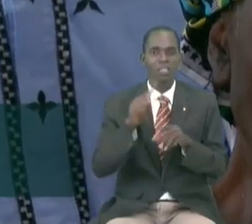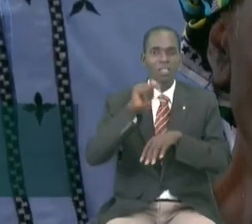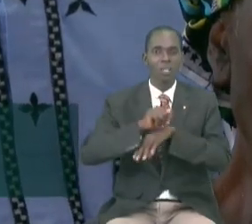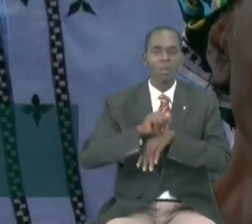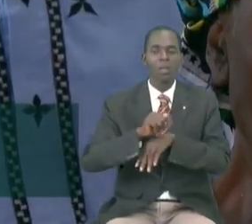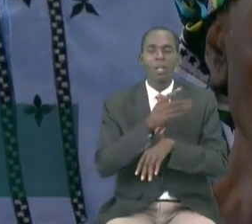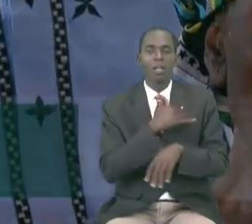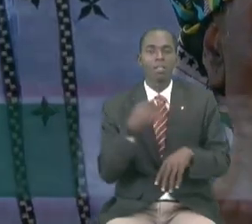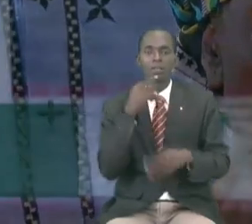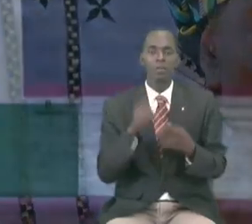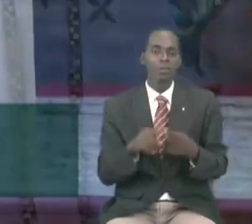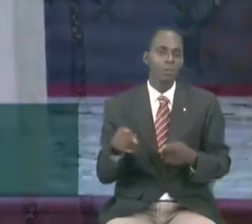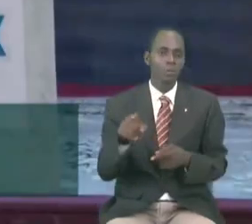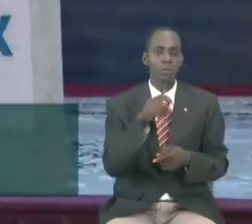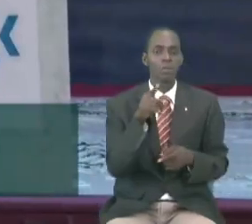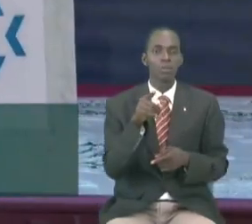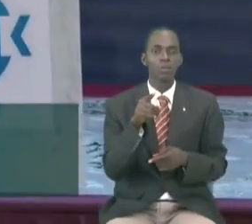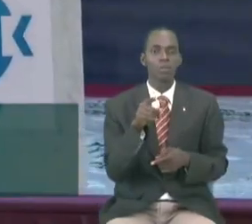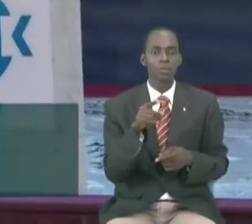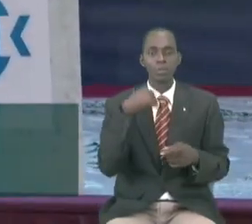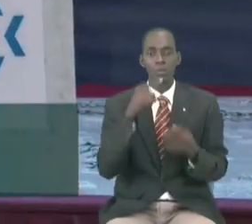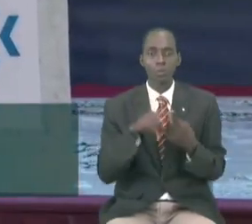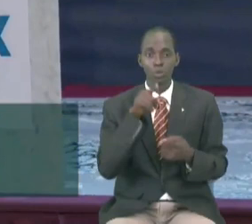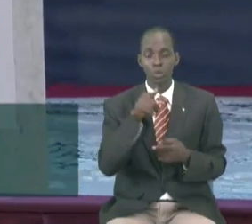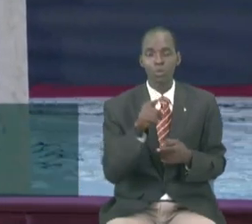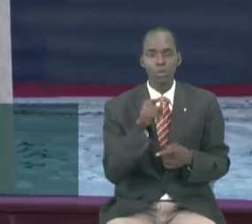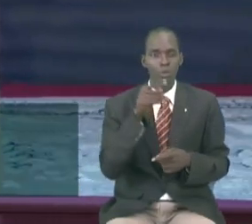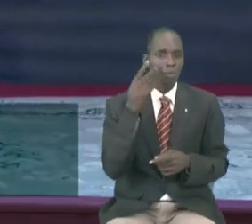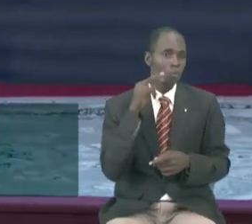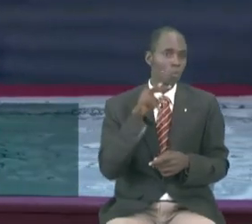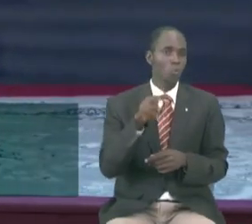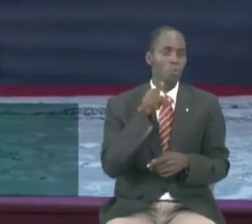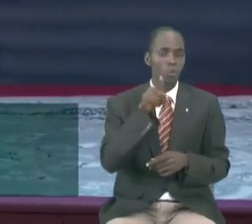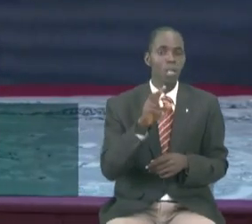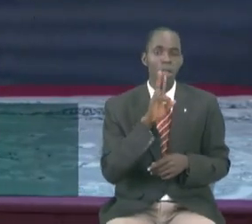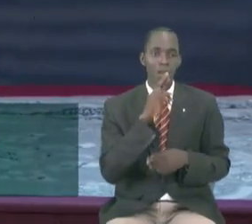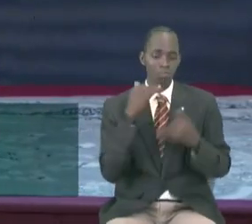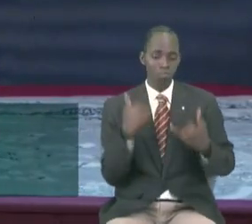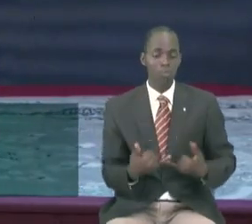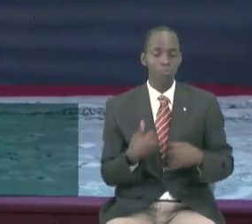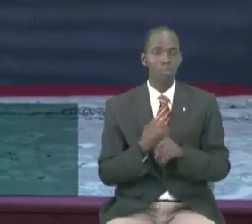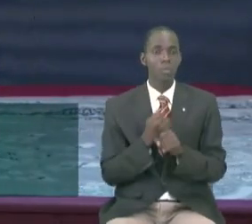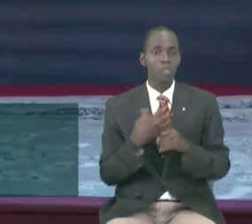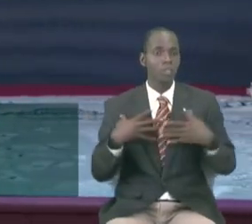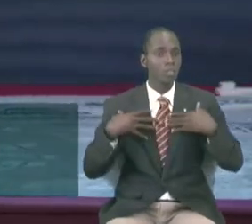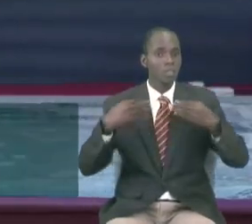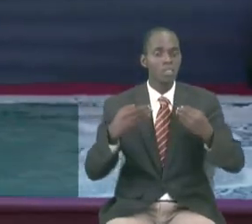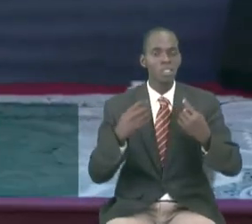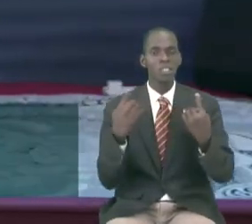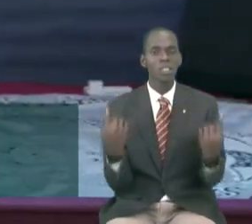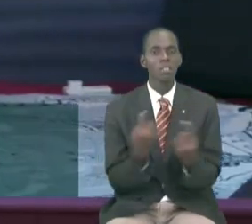no more. Sin no more, lest a worse thing come on